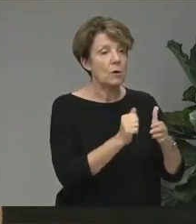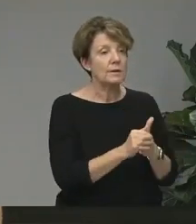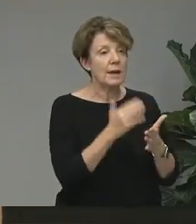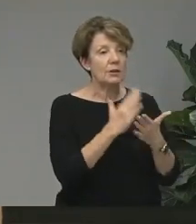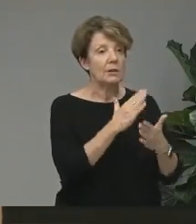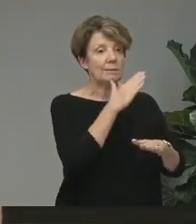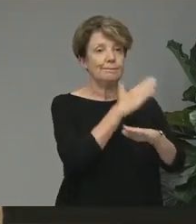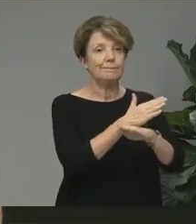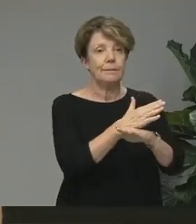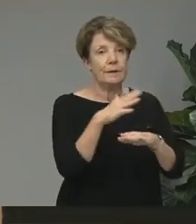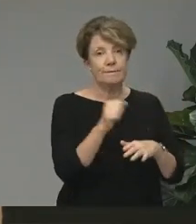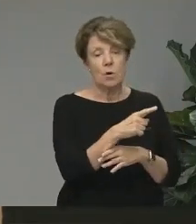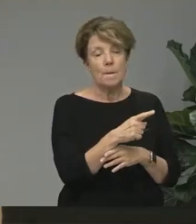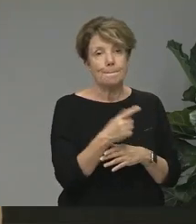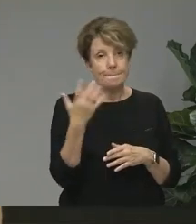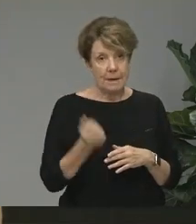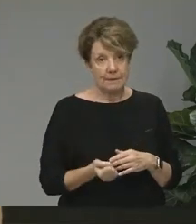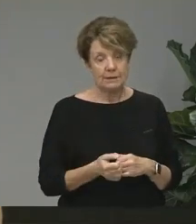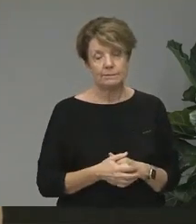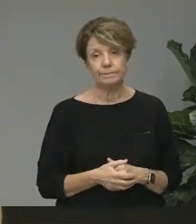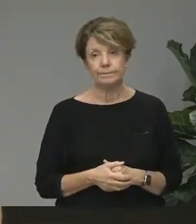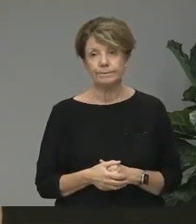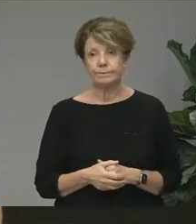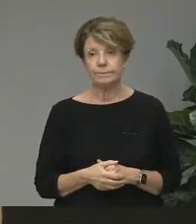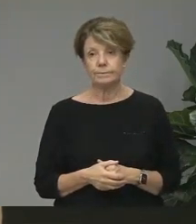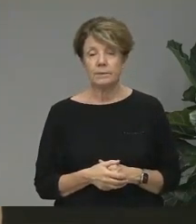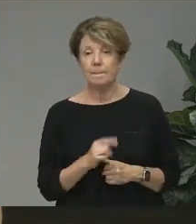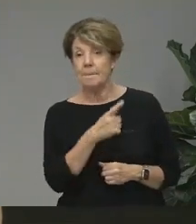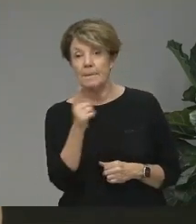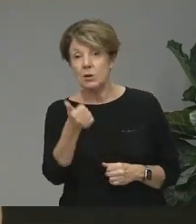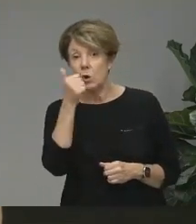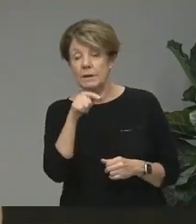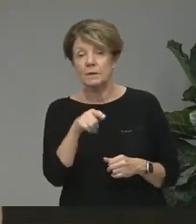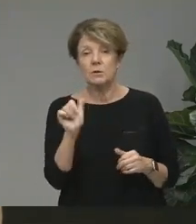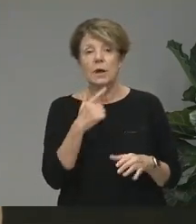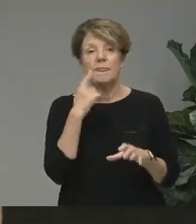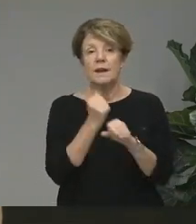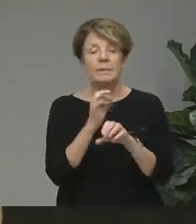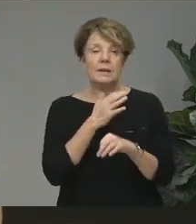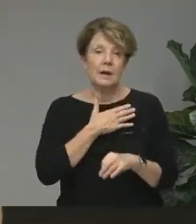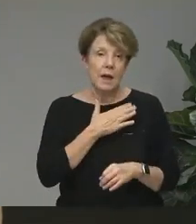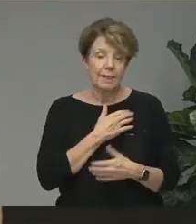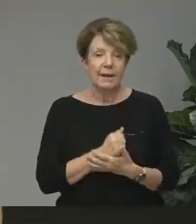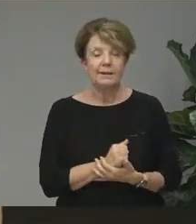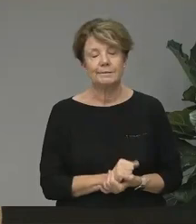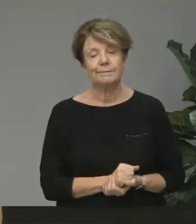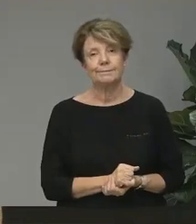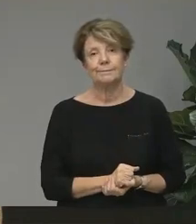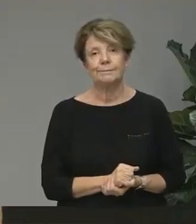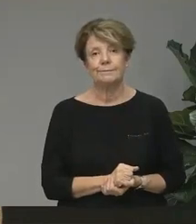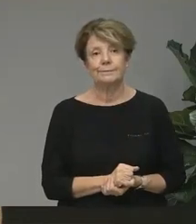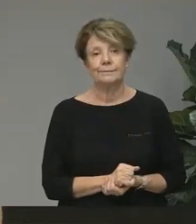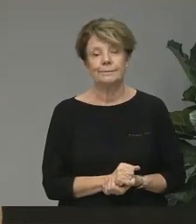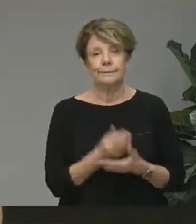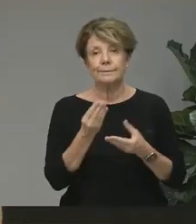from payment. For reasons that will sound familiar to you, the government of the day didn't like it. They rushed it off to